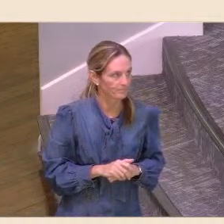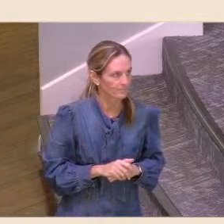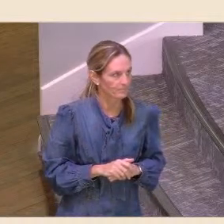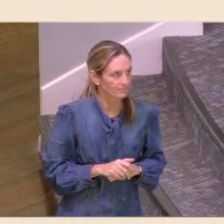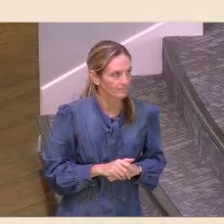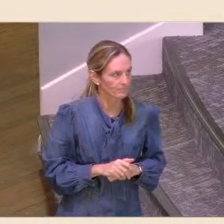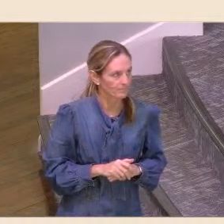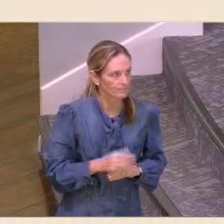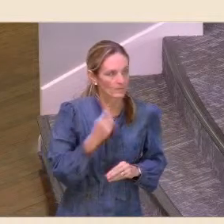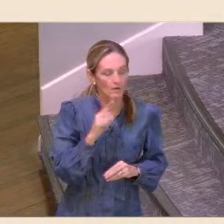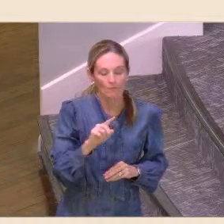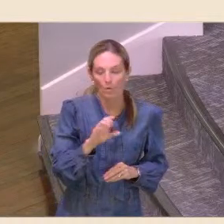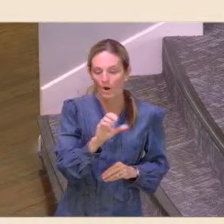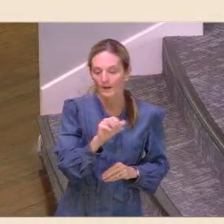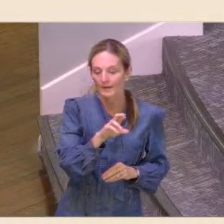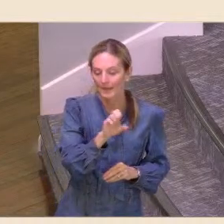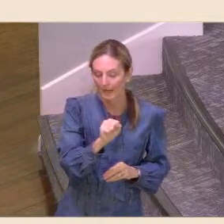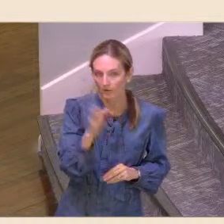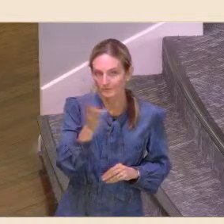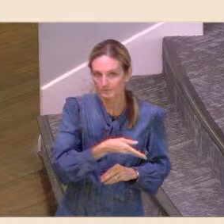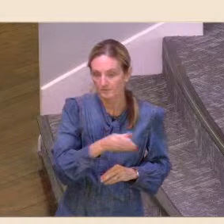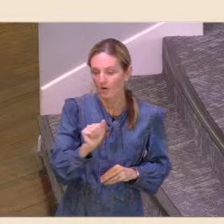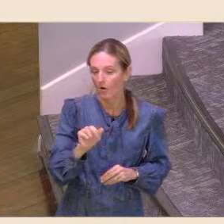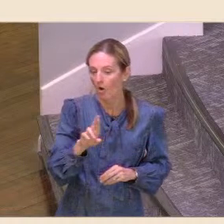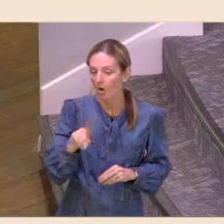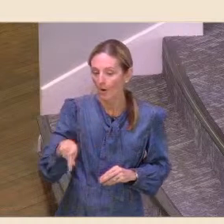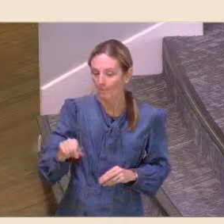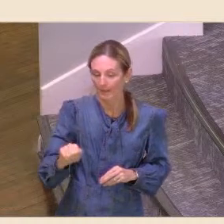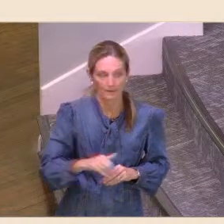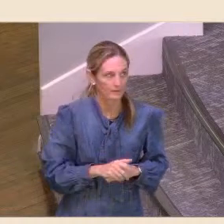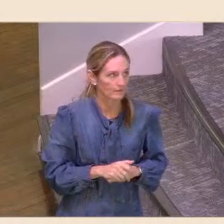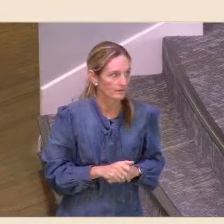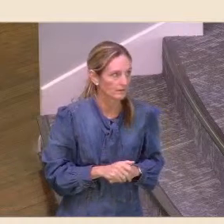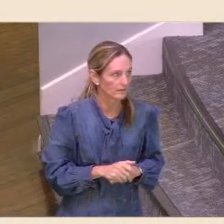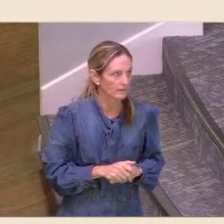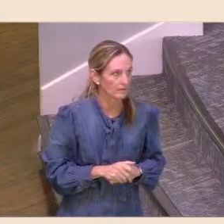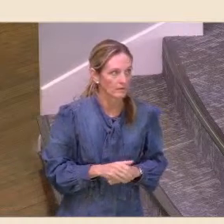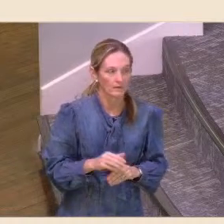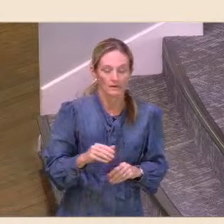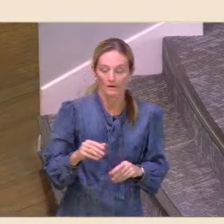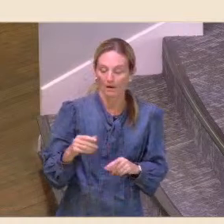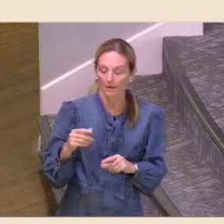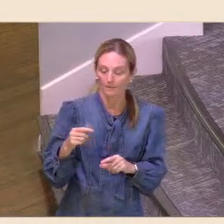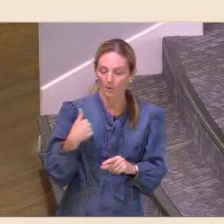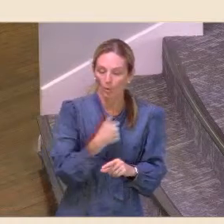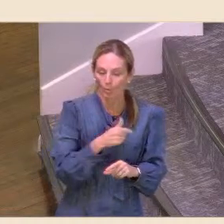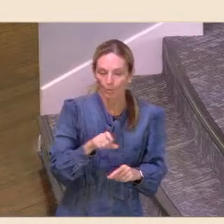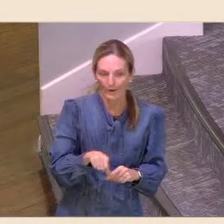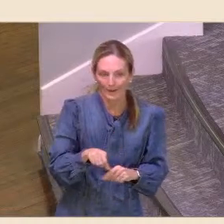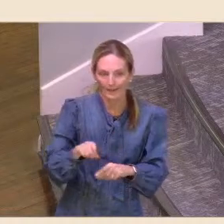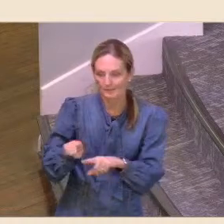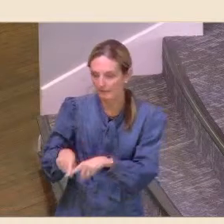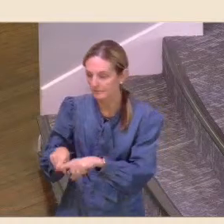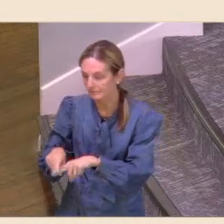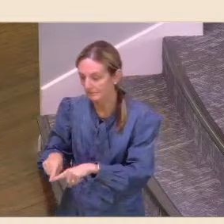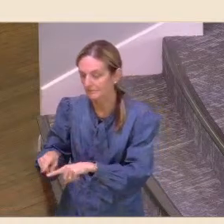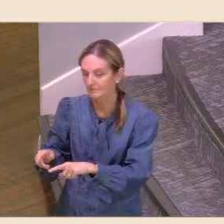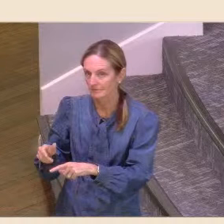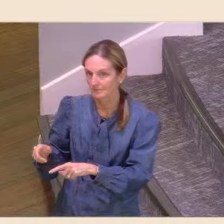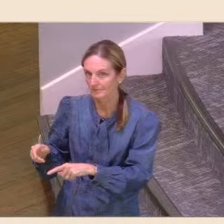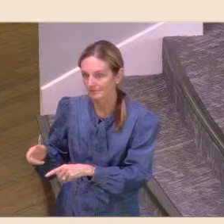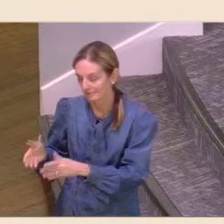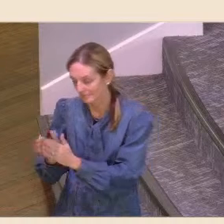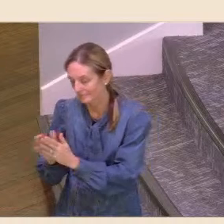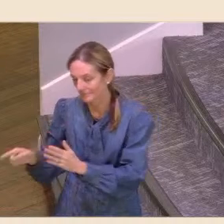For CARES and ARPA, this past year, we had to lean on CARES and ARPA to help increase